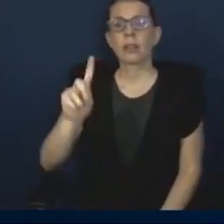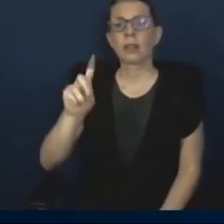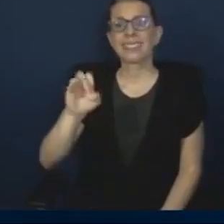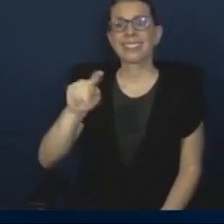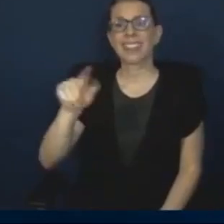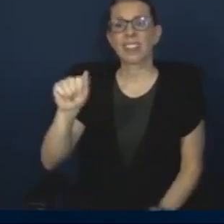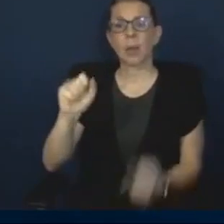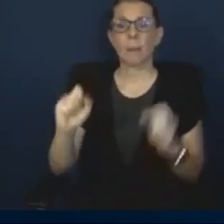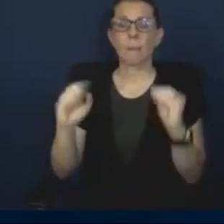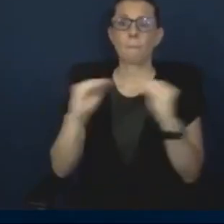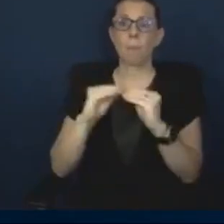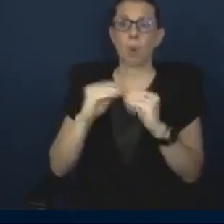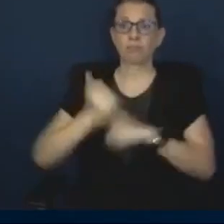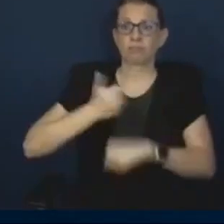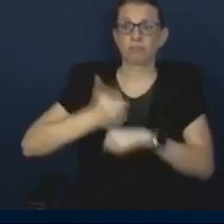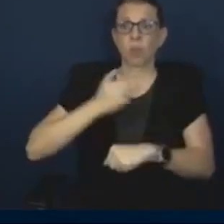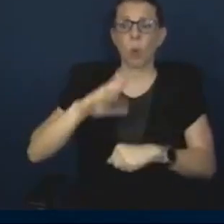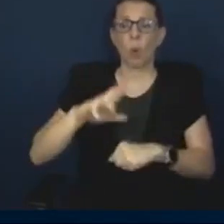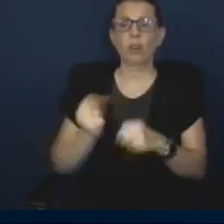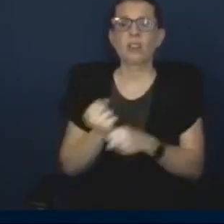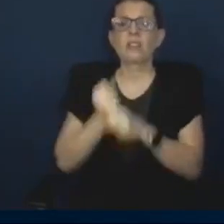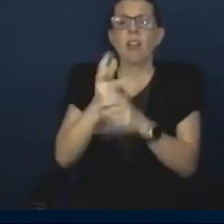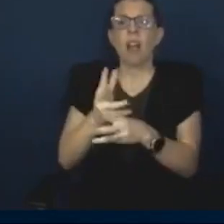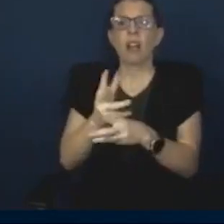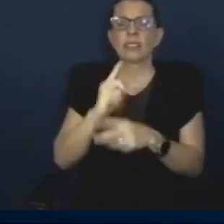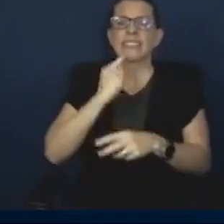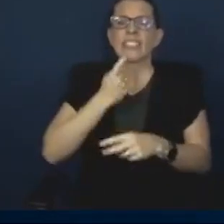cause more serious disease?